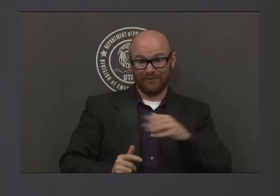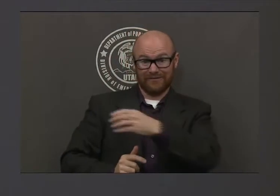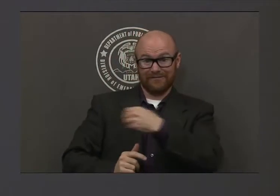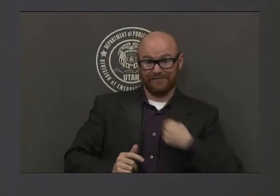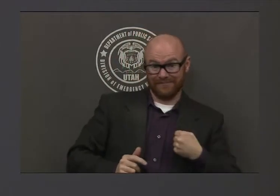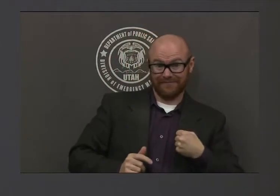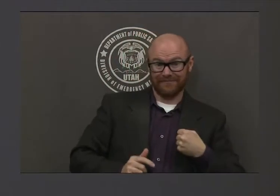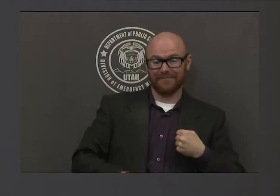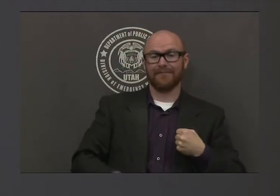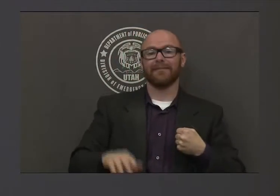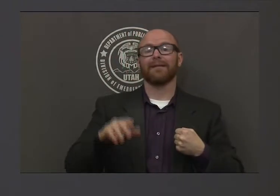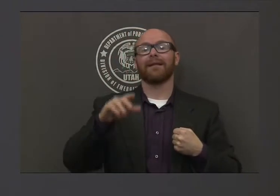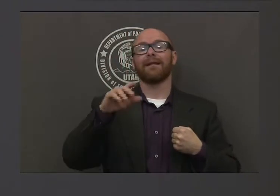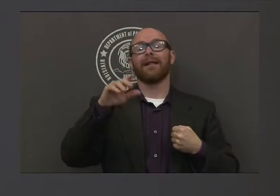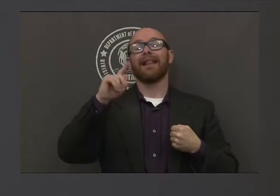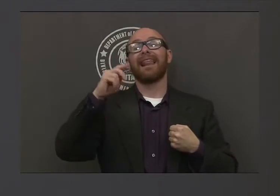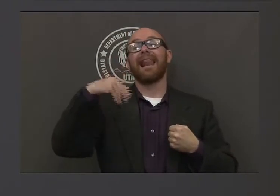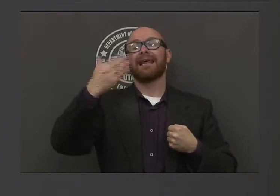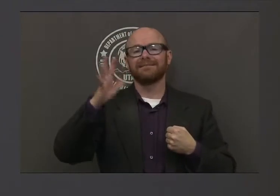154,600 doses by the end of December.